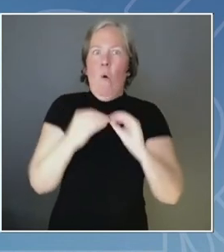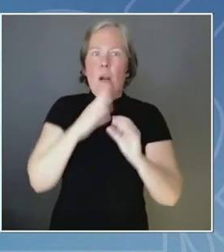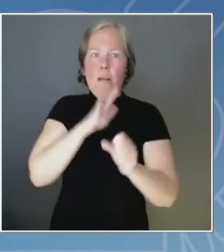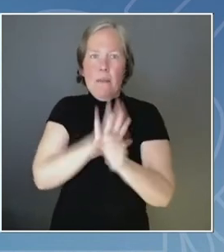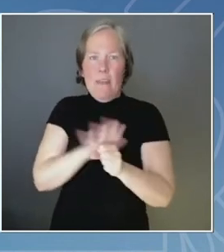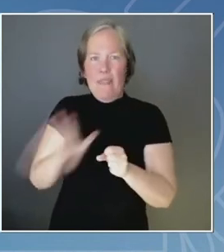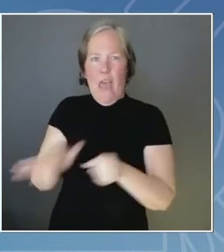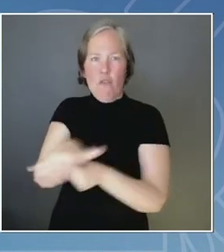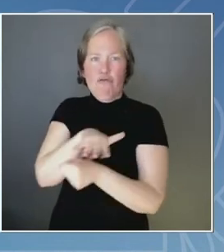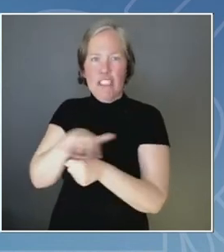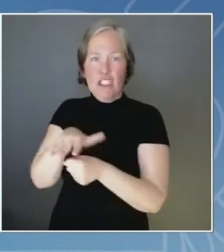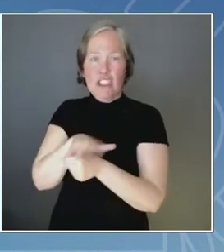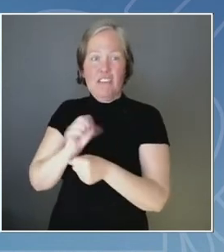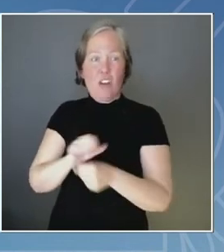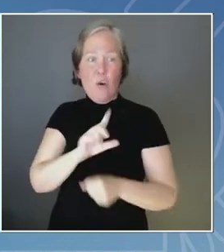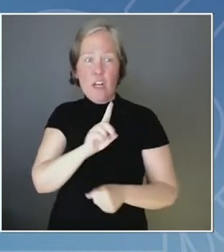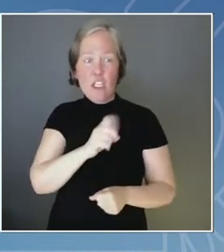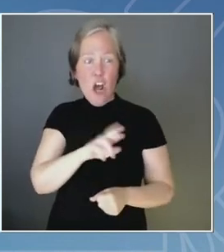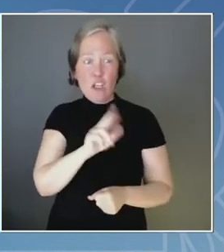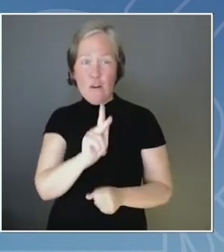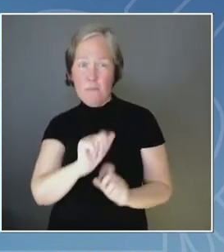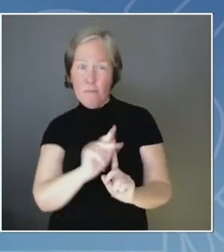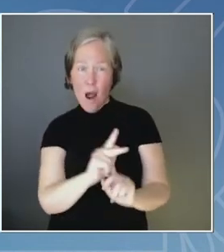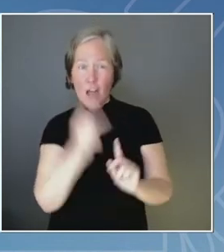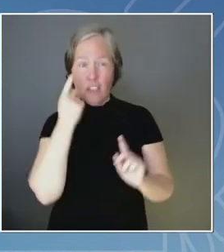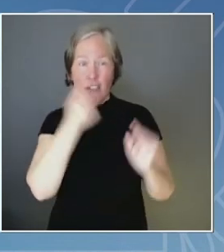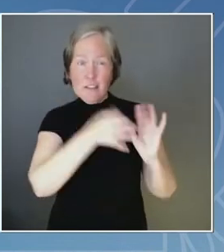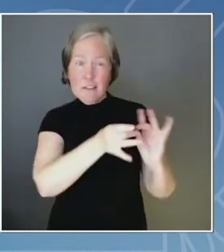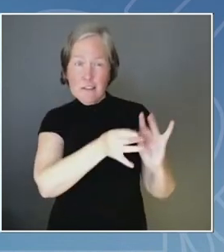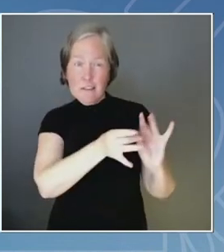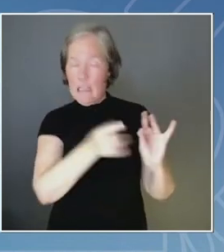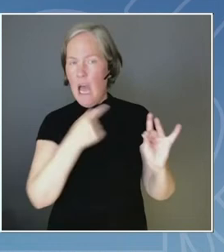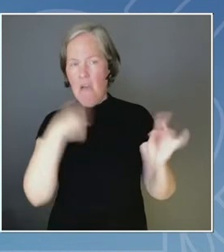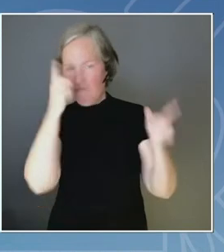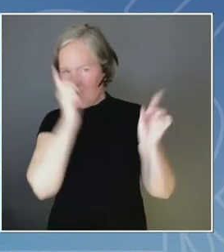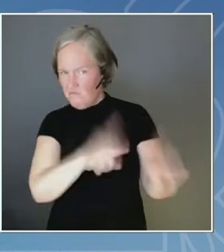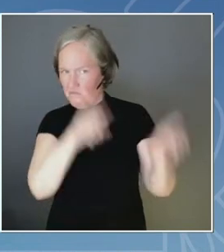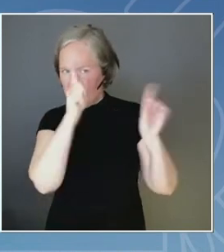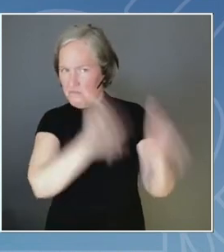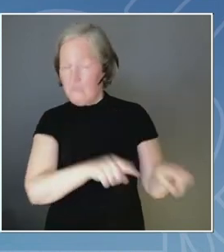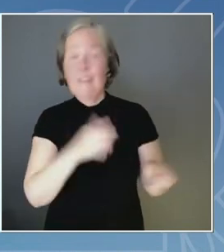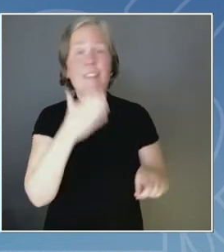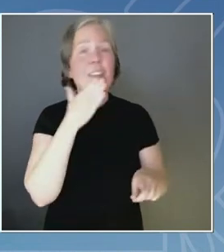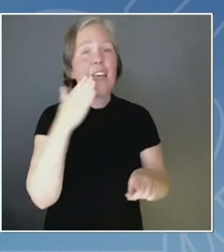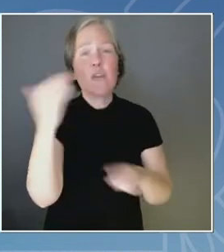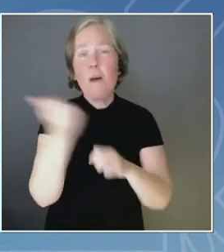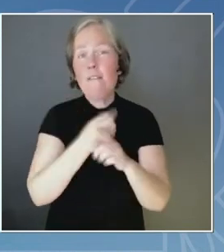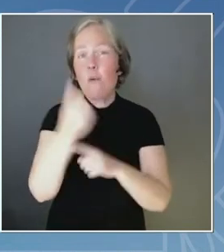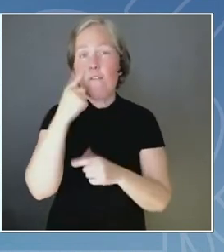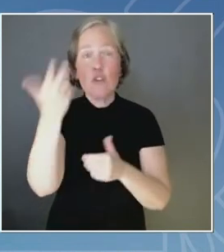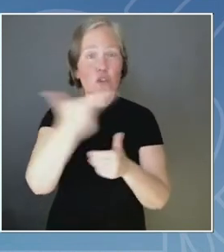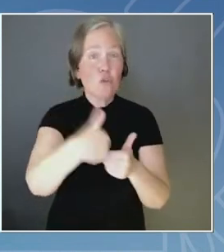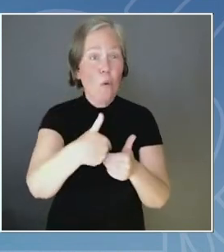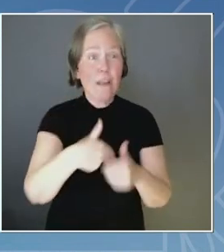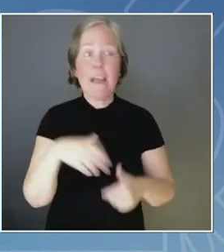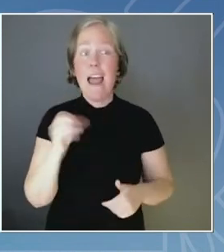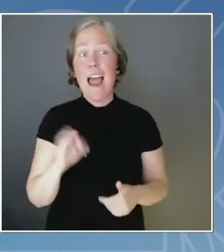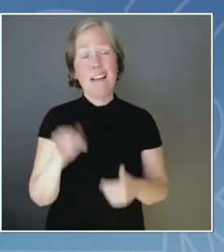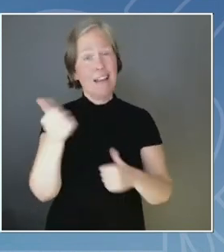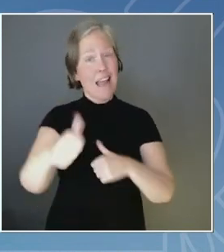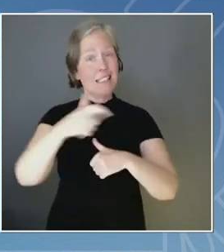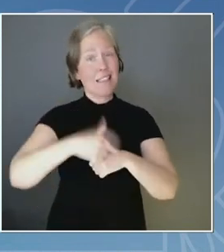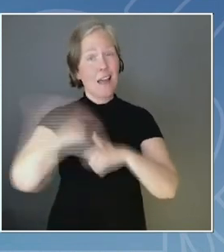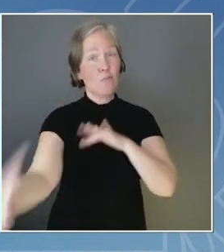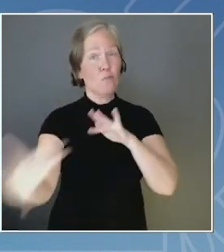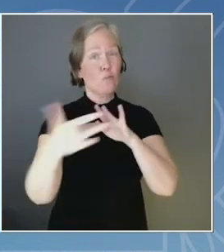couldn't agree more with everything that Dr. Pak just mentioned in her statements. And thank you everybody for being here, and feel free to reach out to me anytime